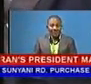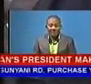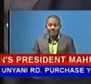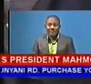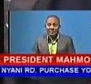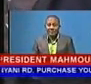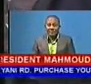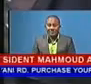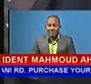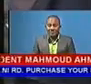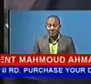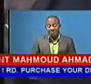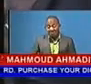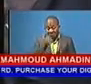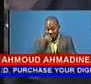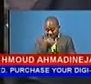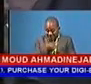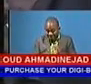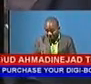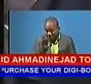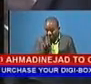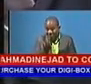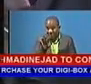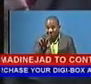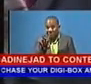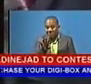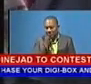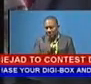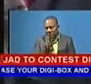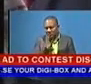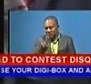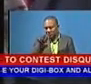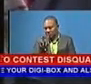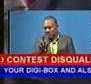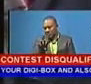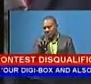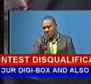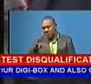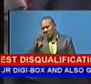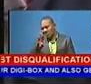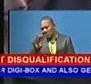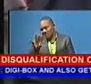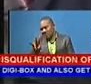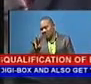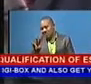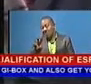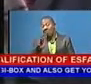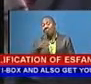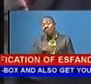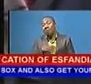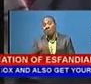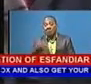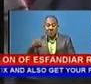which are set out not only in paragraphs 44 to 67 of the affidavit but also in the